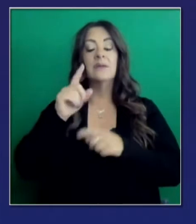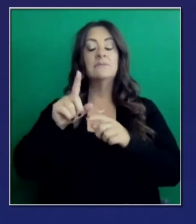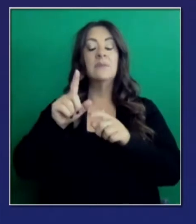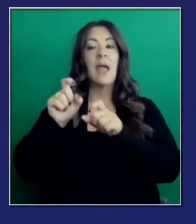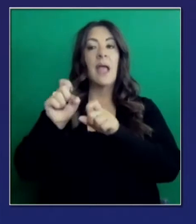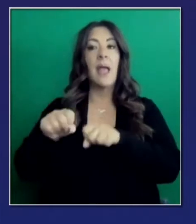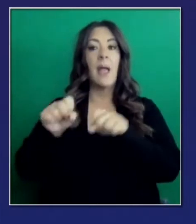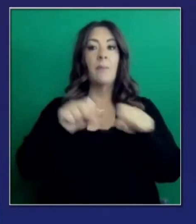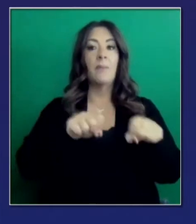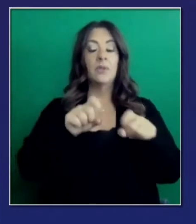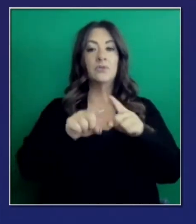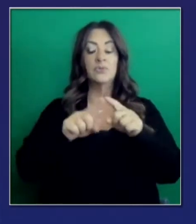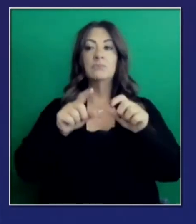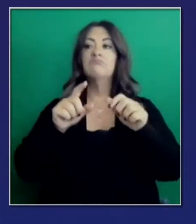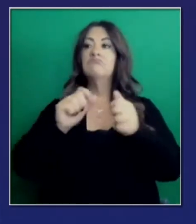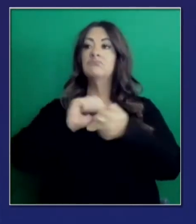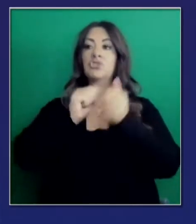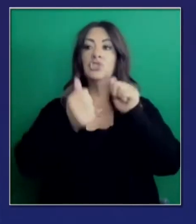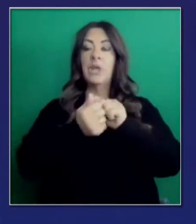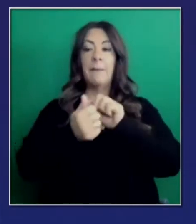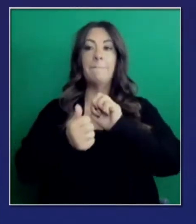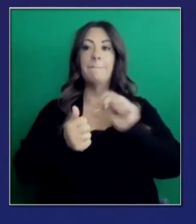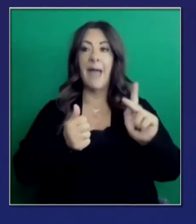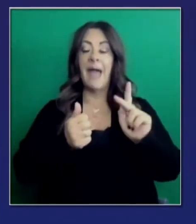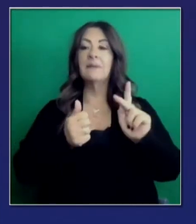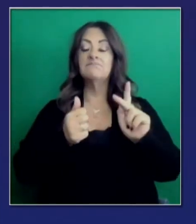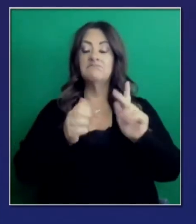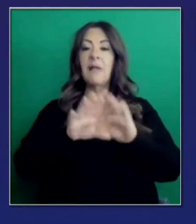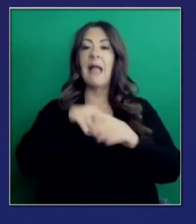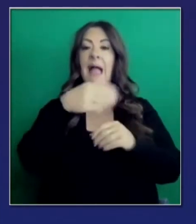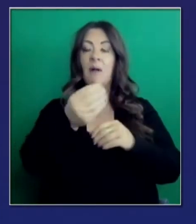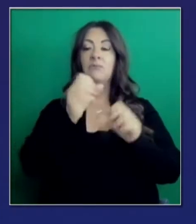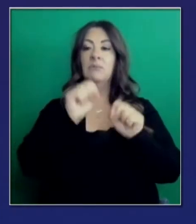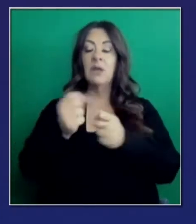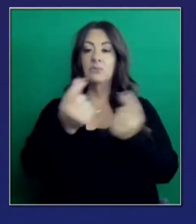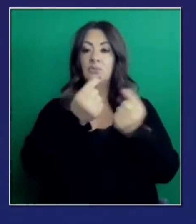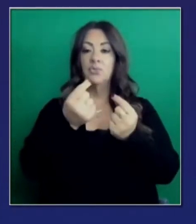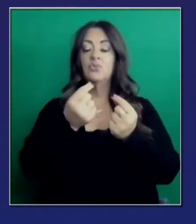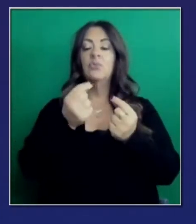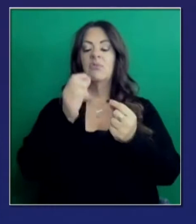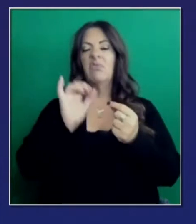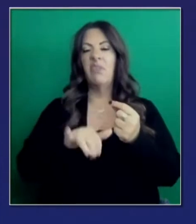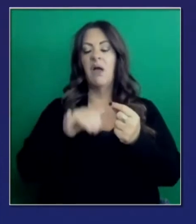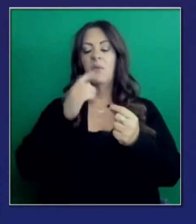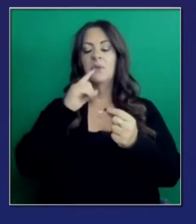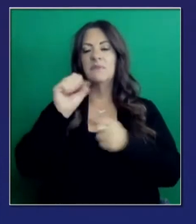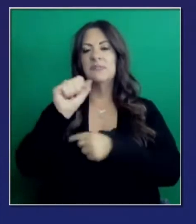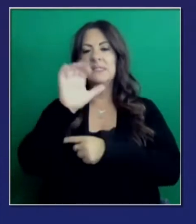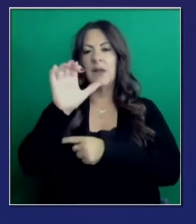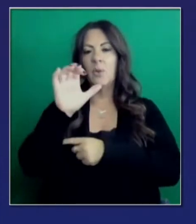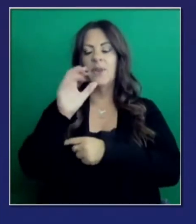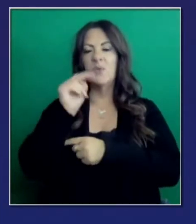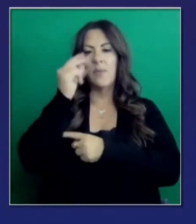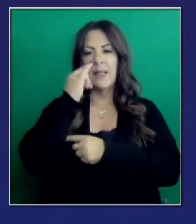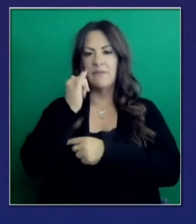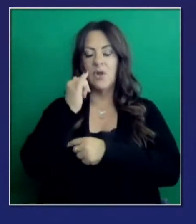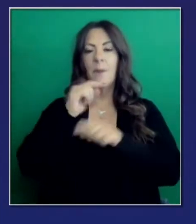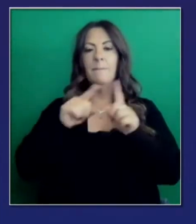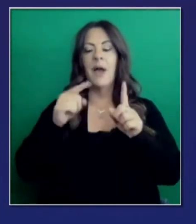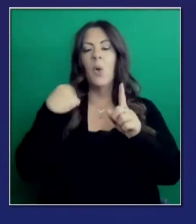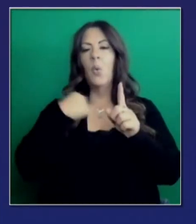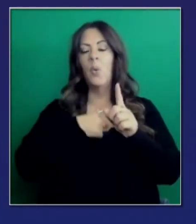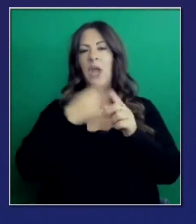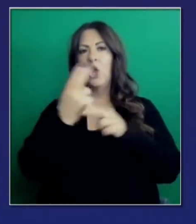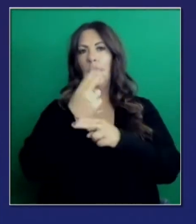Sacramento region did just recently, we project forward over a 4-week period. And we